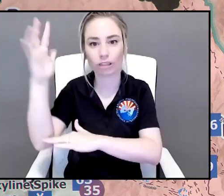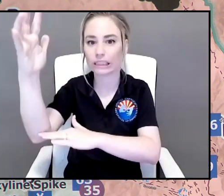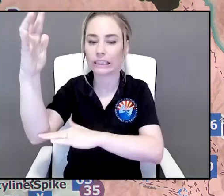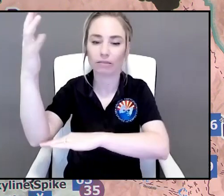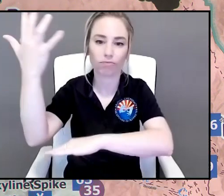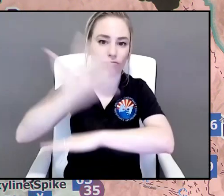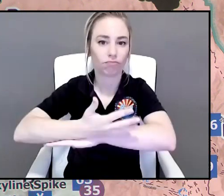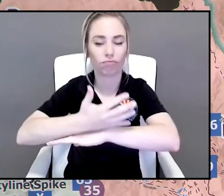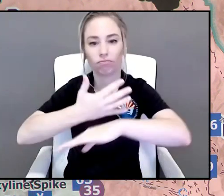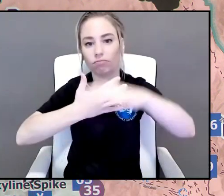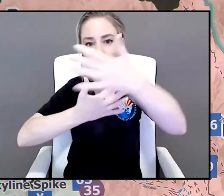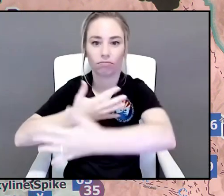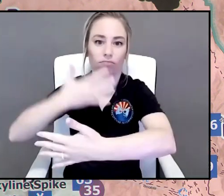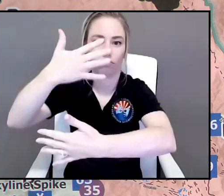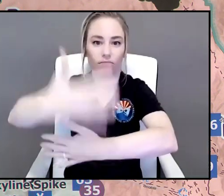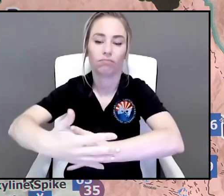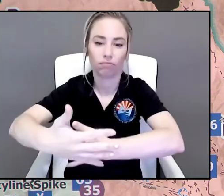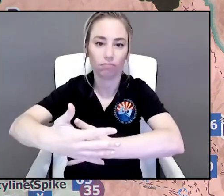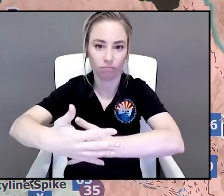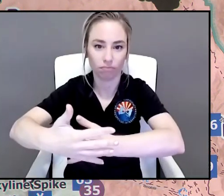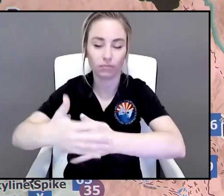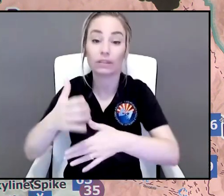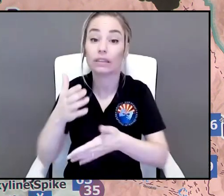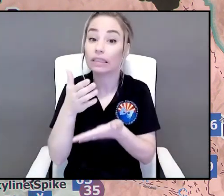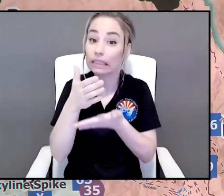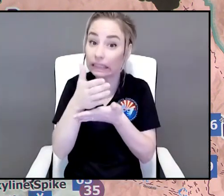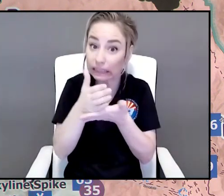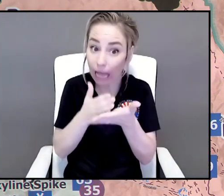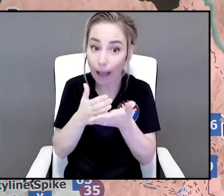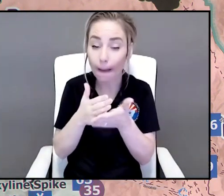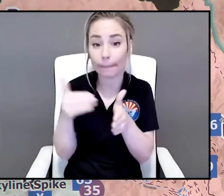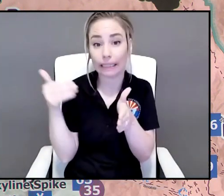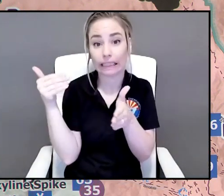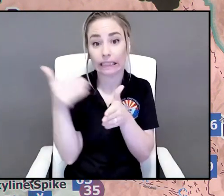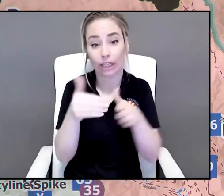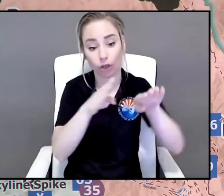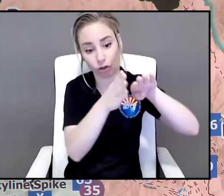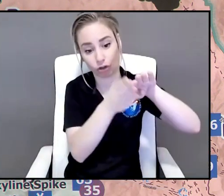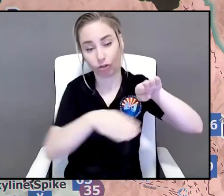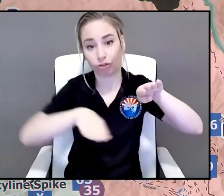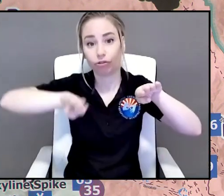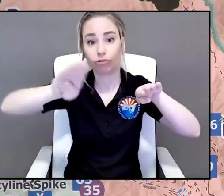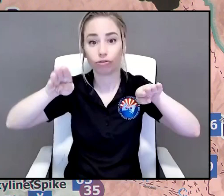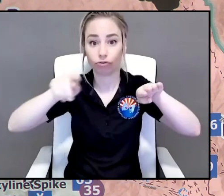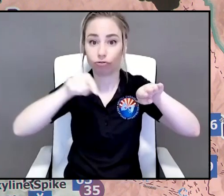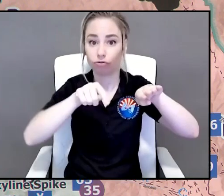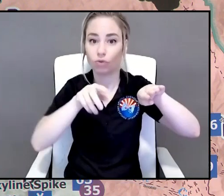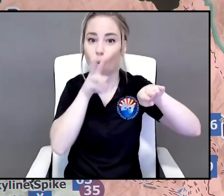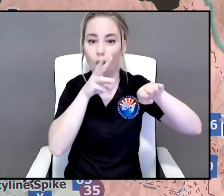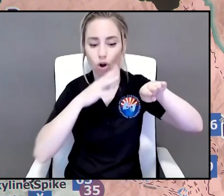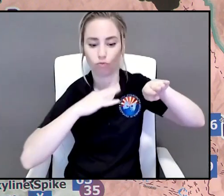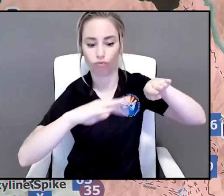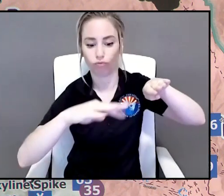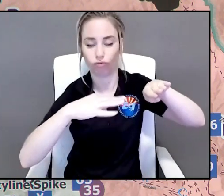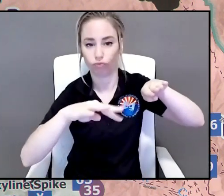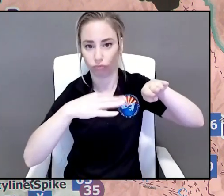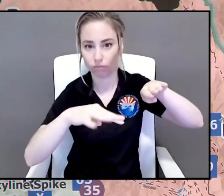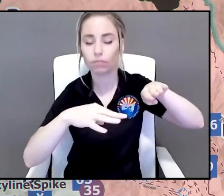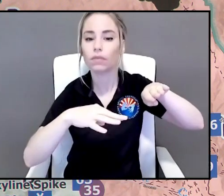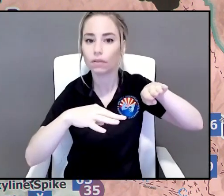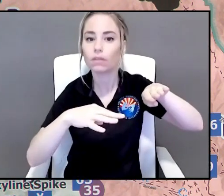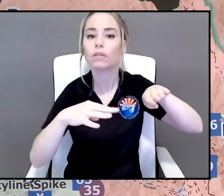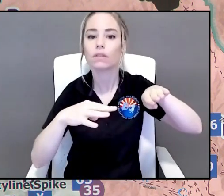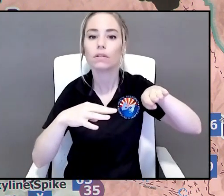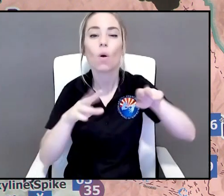kind of hazard trees and stuff, and some of those are close to the drainage or in the drainage. we're going to plug in a division hopefully in the next couple